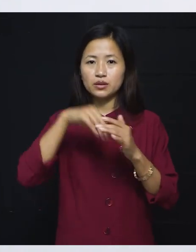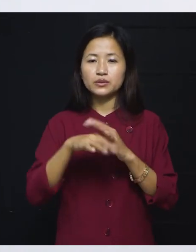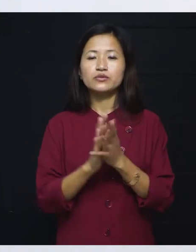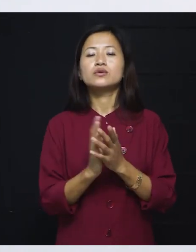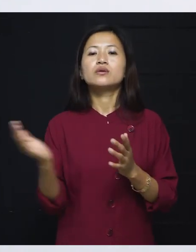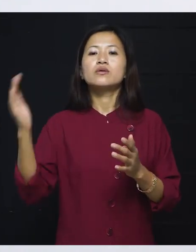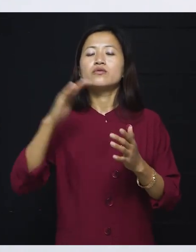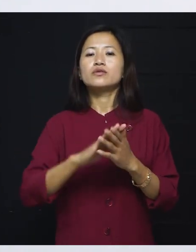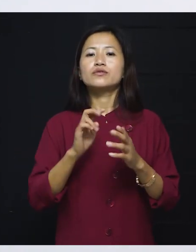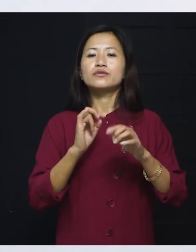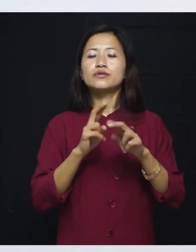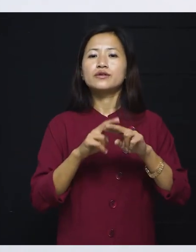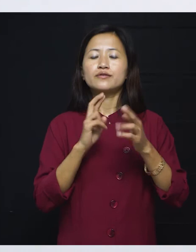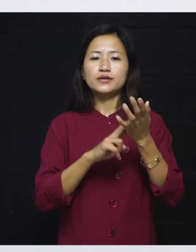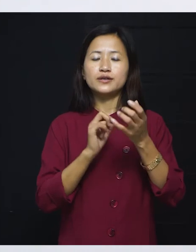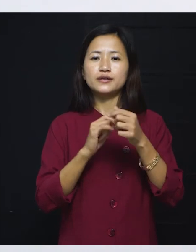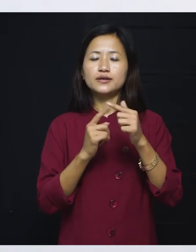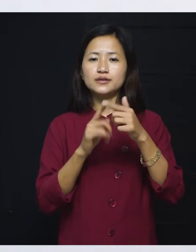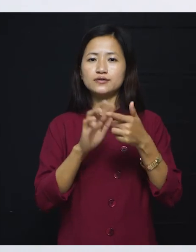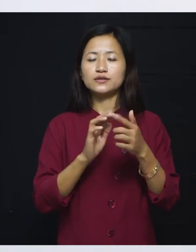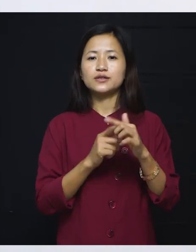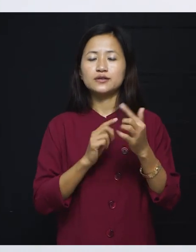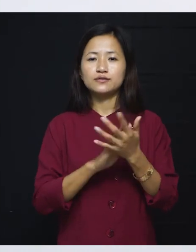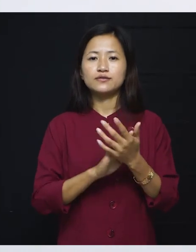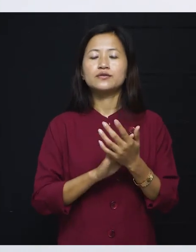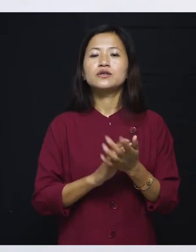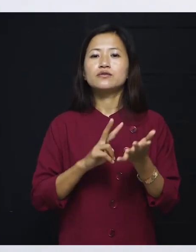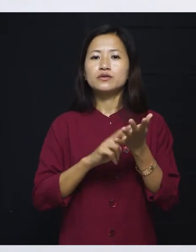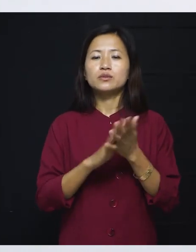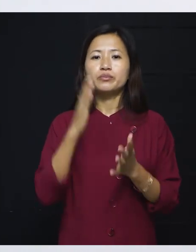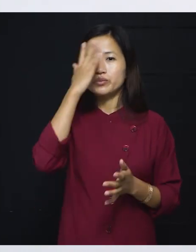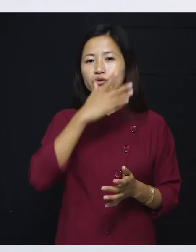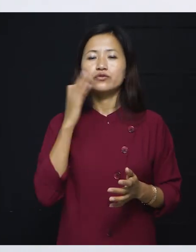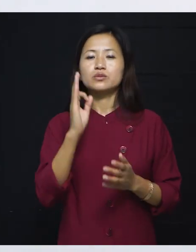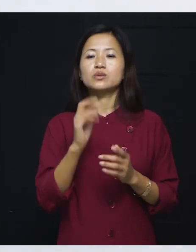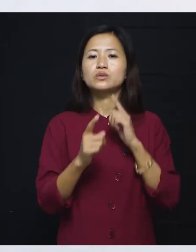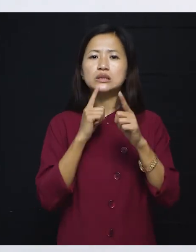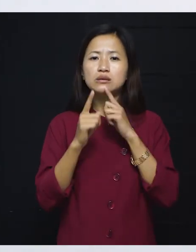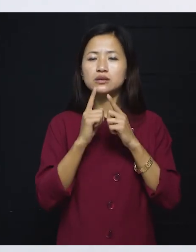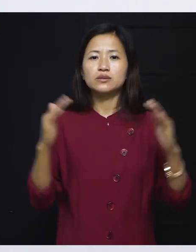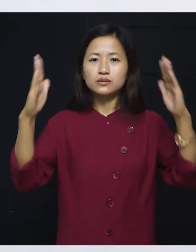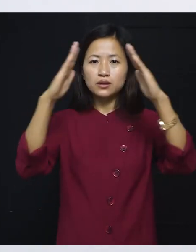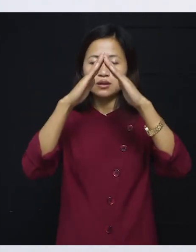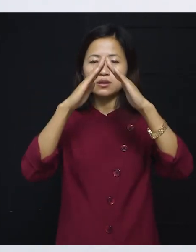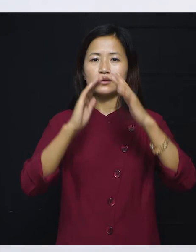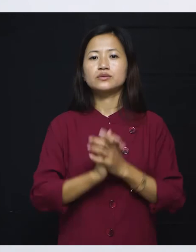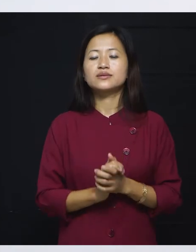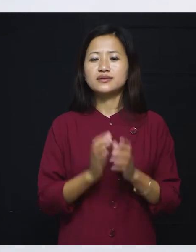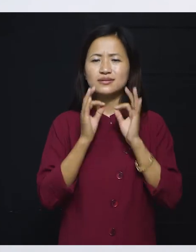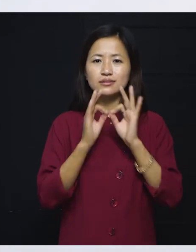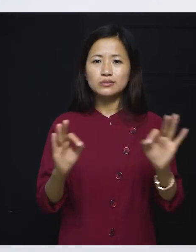the finite verb. Beautiful, we are talking about the house. Yes. So that is a simple